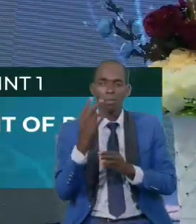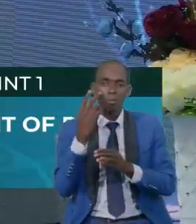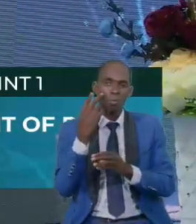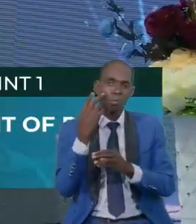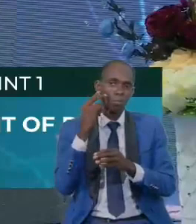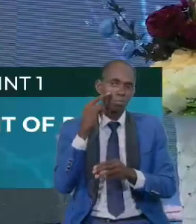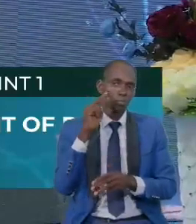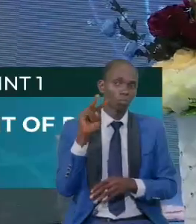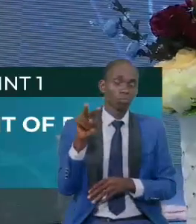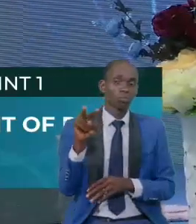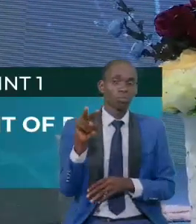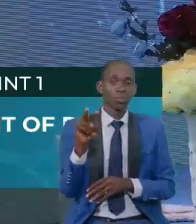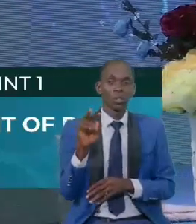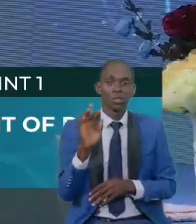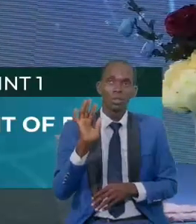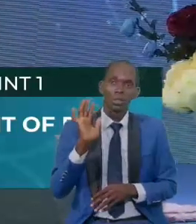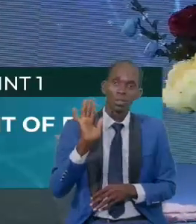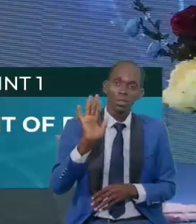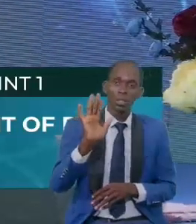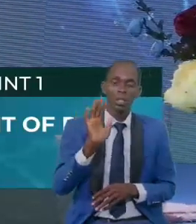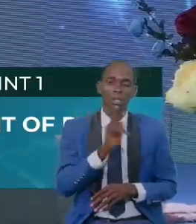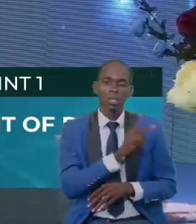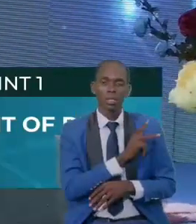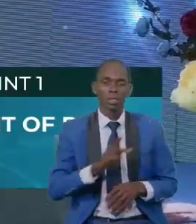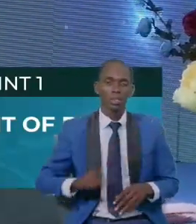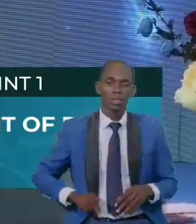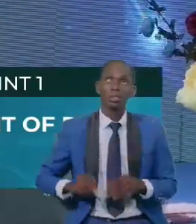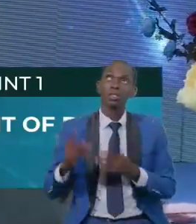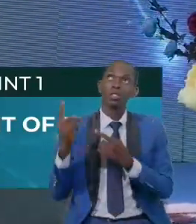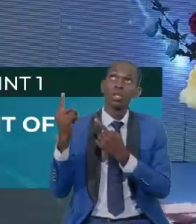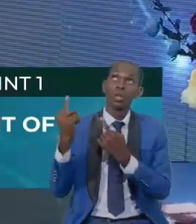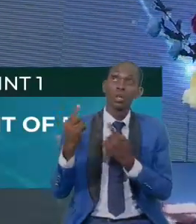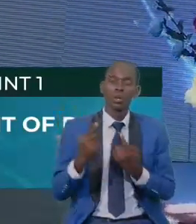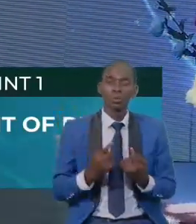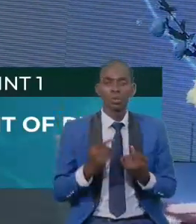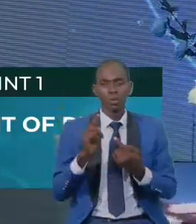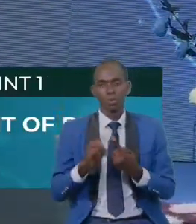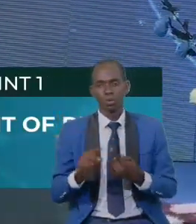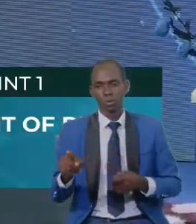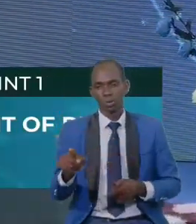Behold, thy king cometh unto thee.